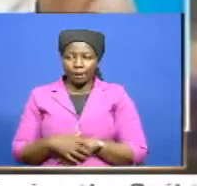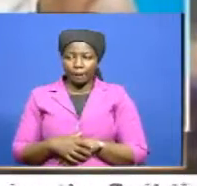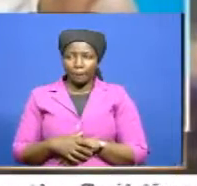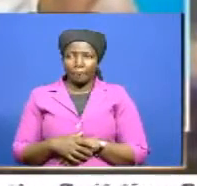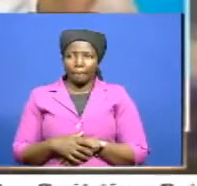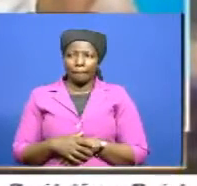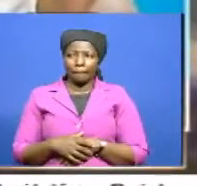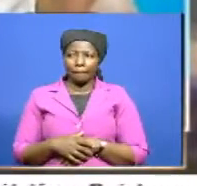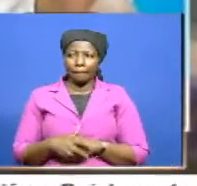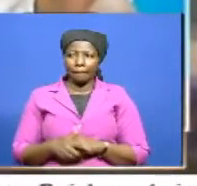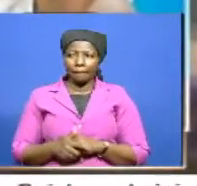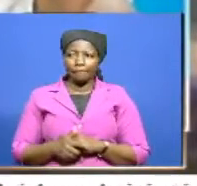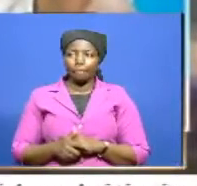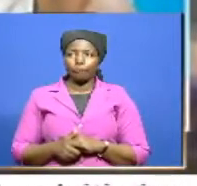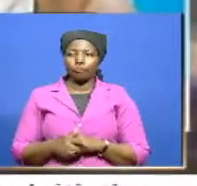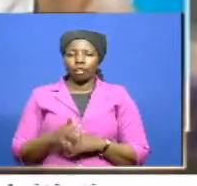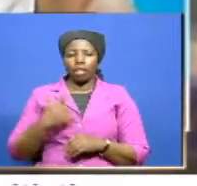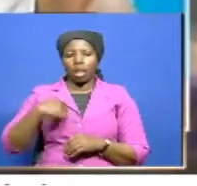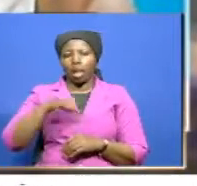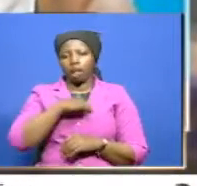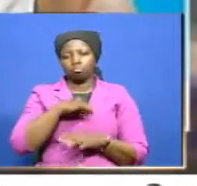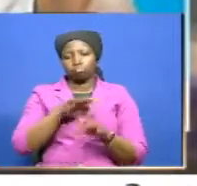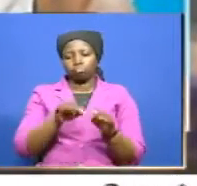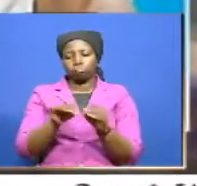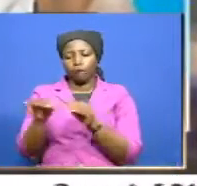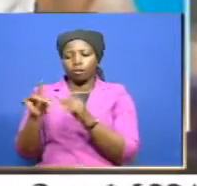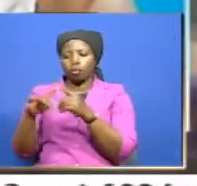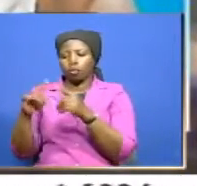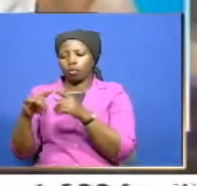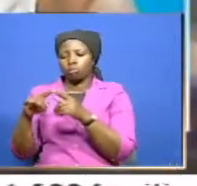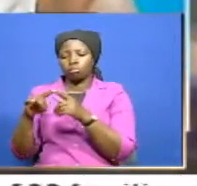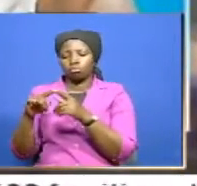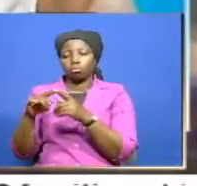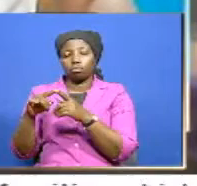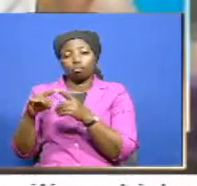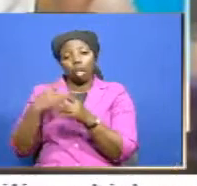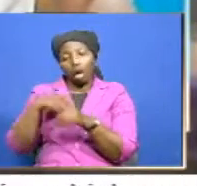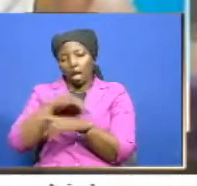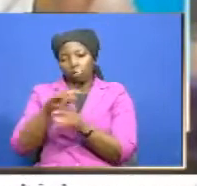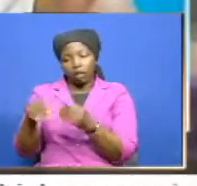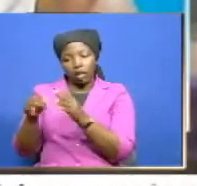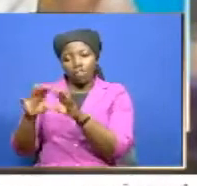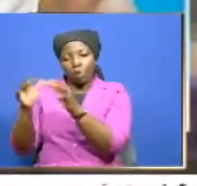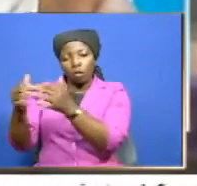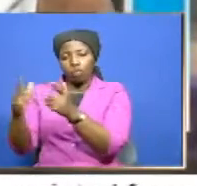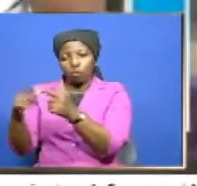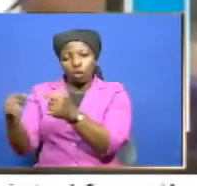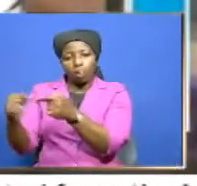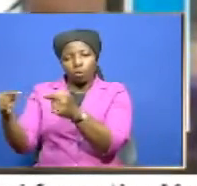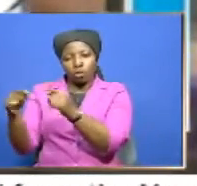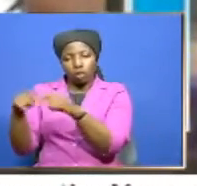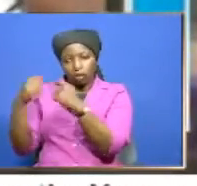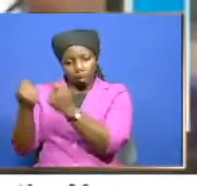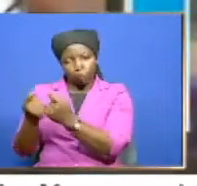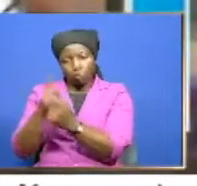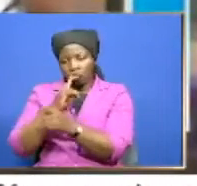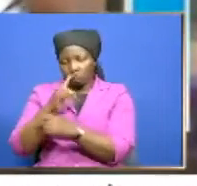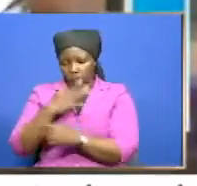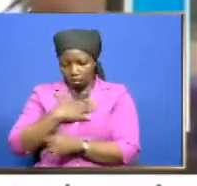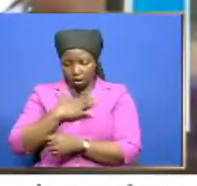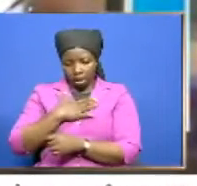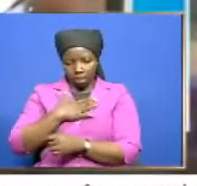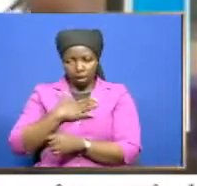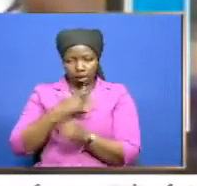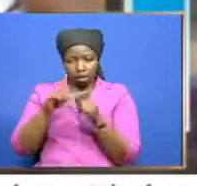Yes. It ended up in the opposition's hands. Personally, you know what, for our kind of game, I would not make it